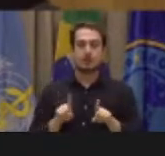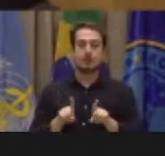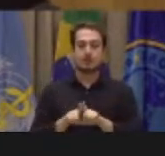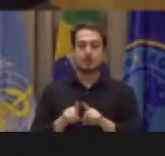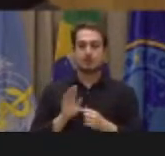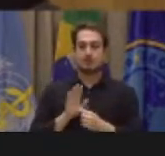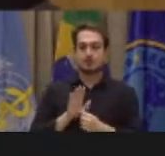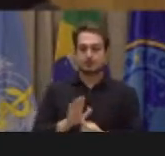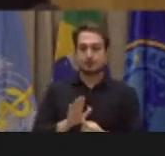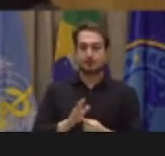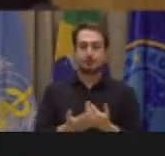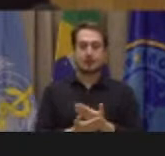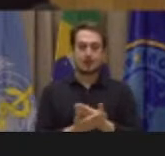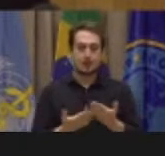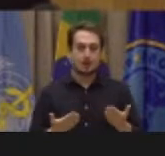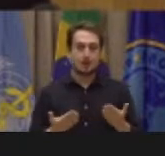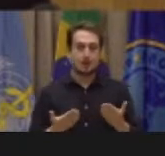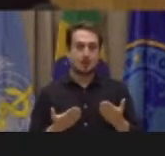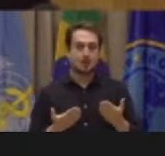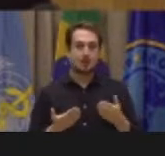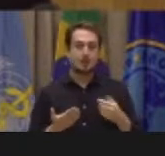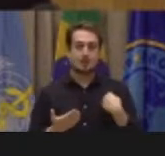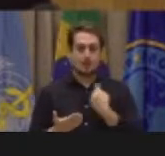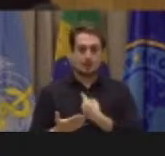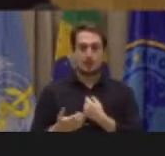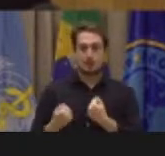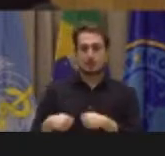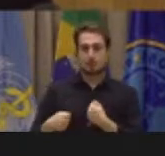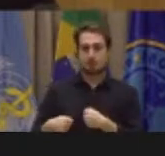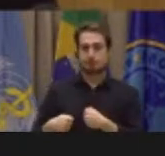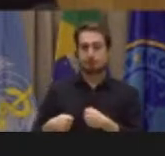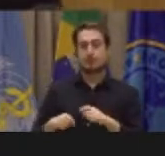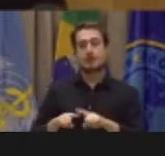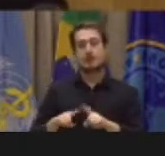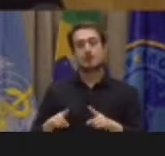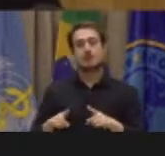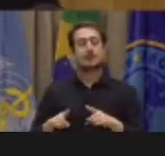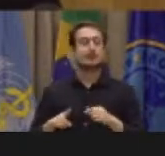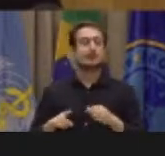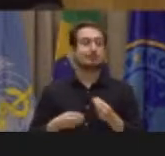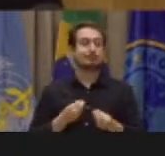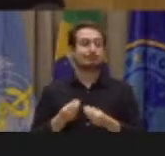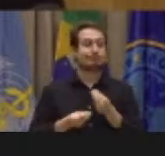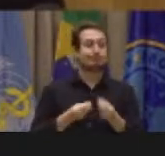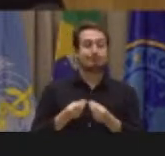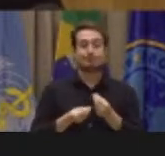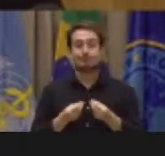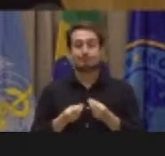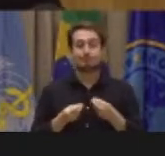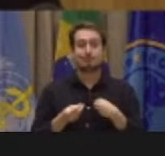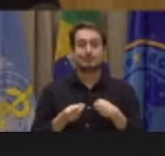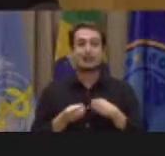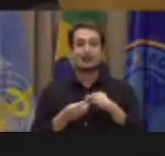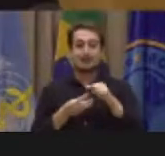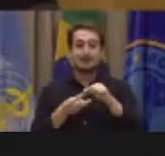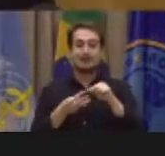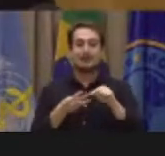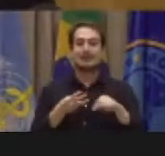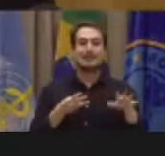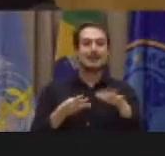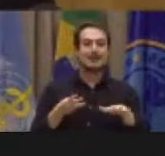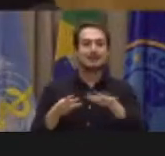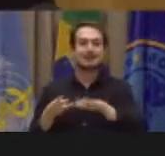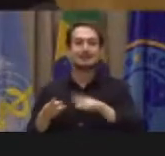We're seeing what we have of positive, the technology, So we have different